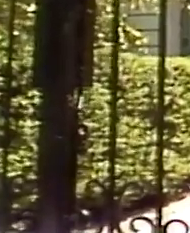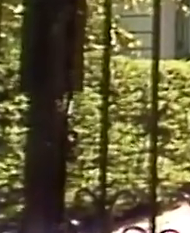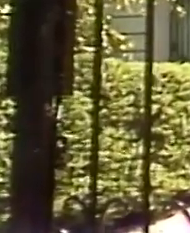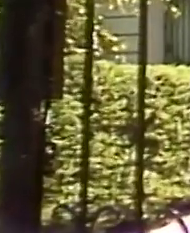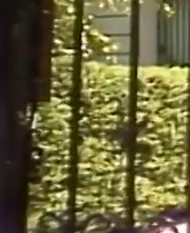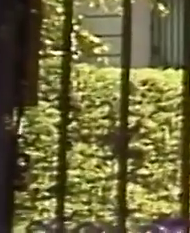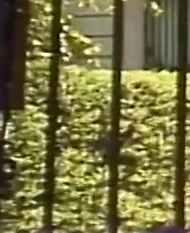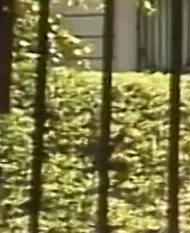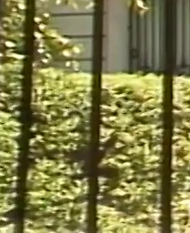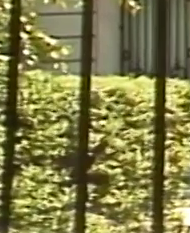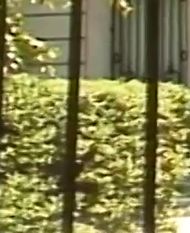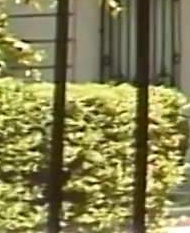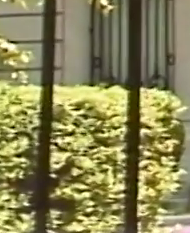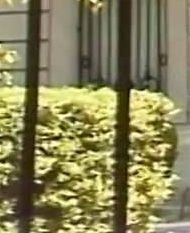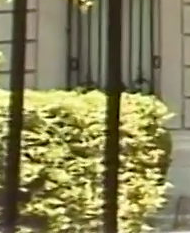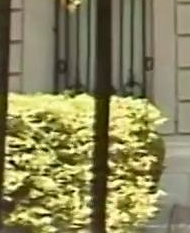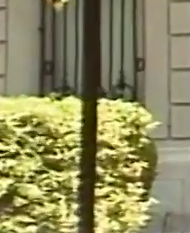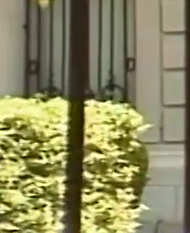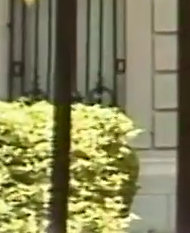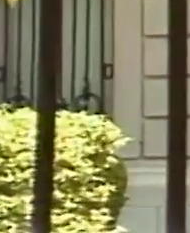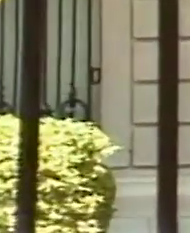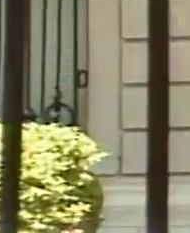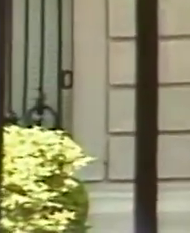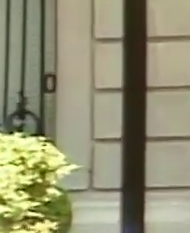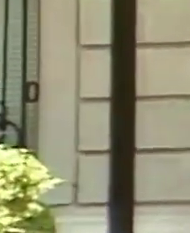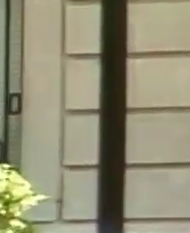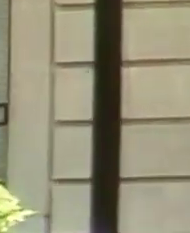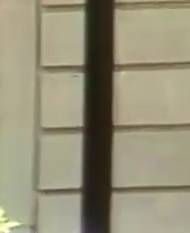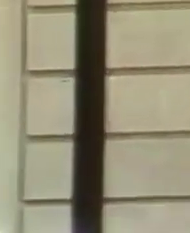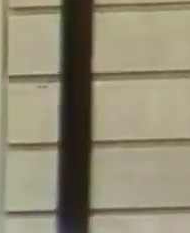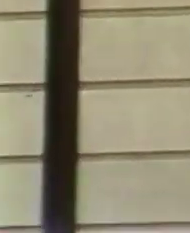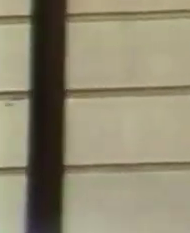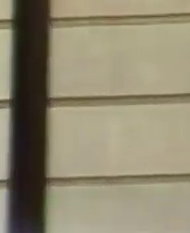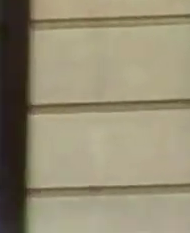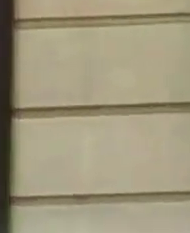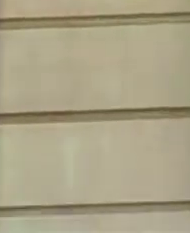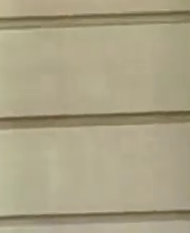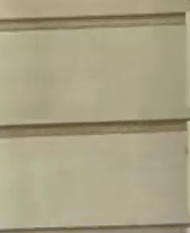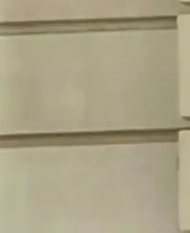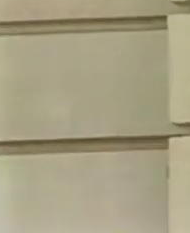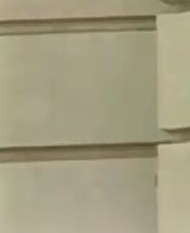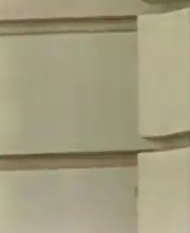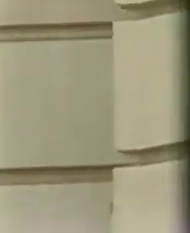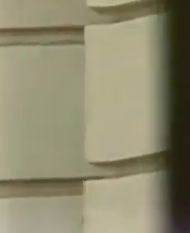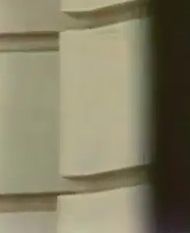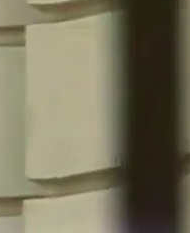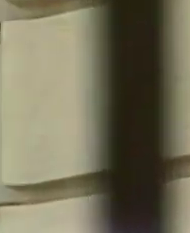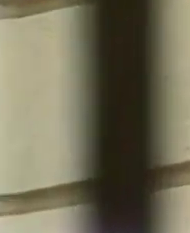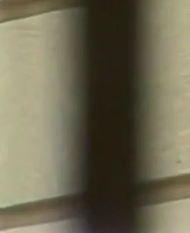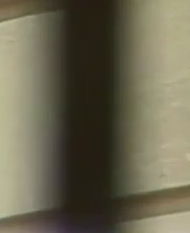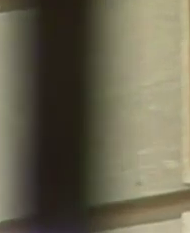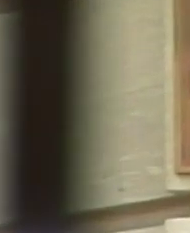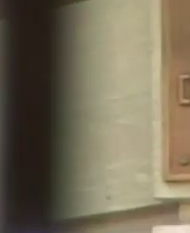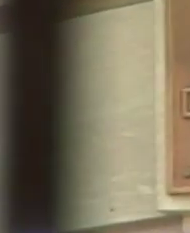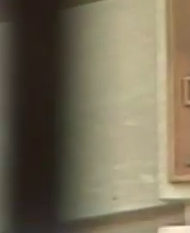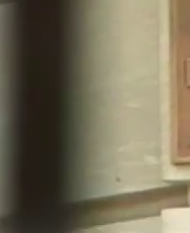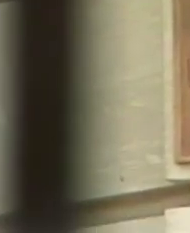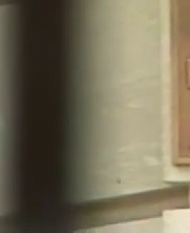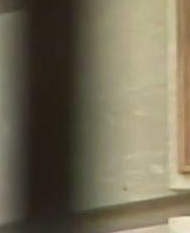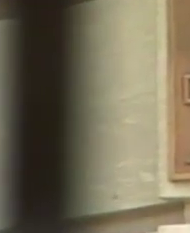Soviet Union, it is very, very secretive. The difference between the Soviet Union and the United States is the difference